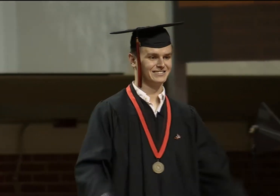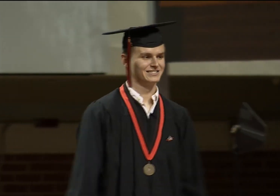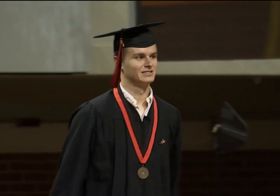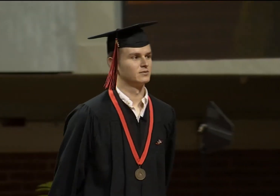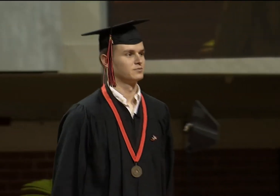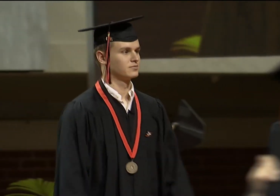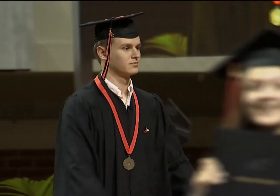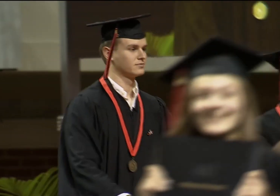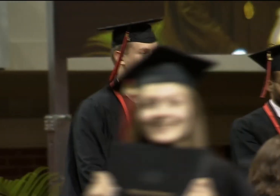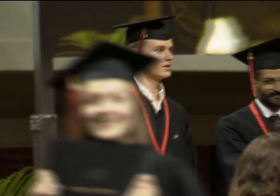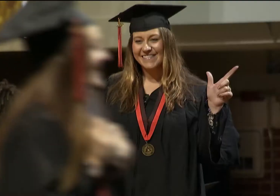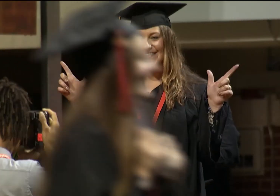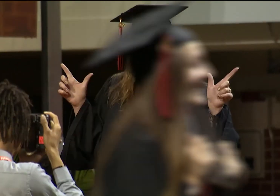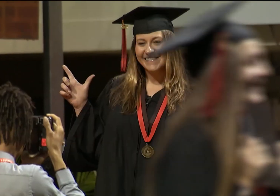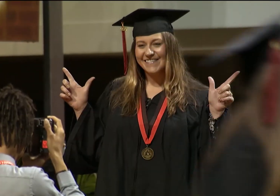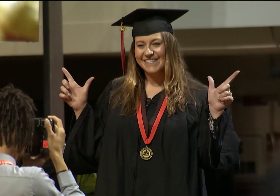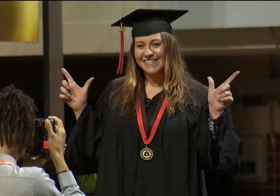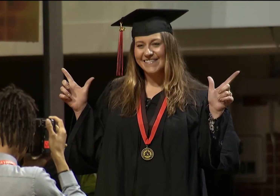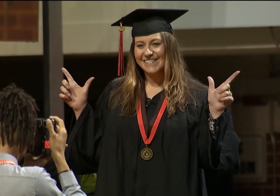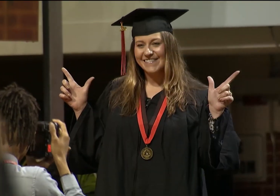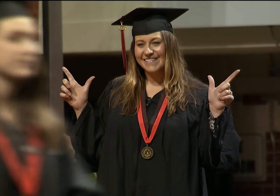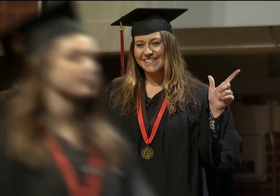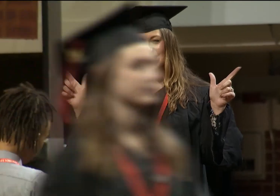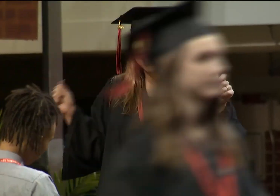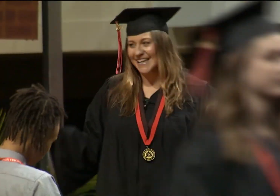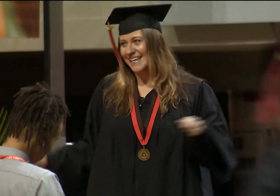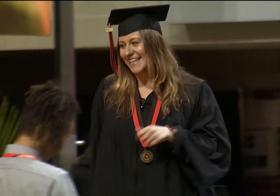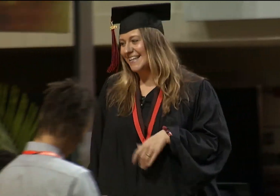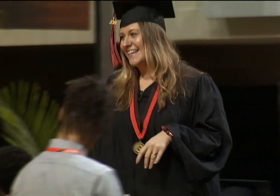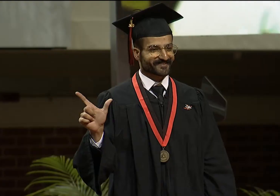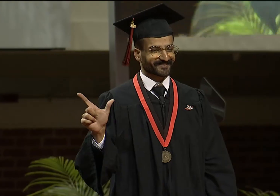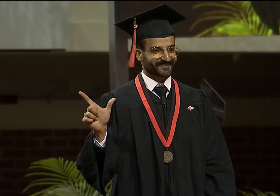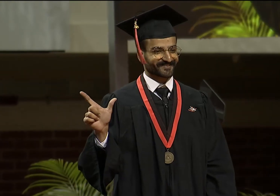Judson Wood. Jessica Hightower.